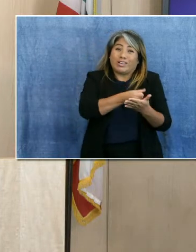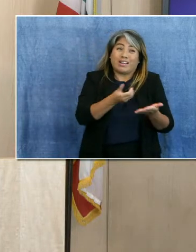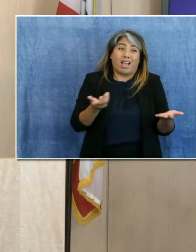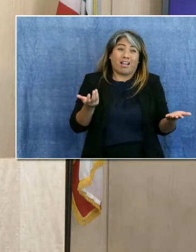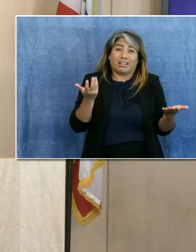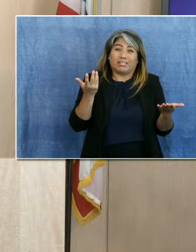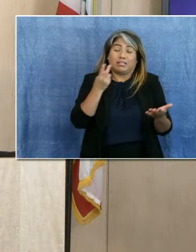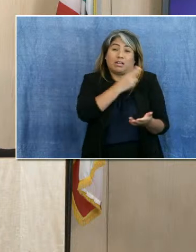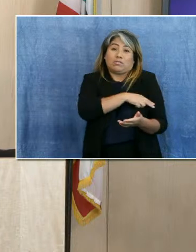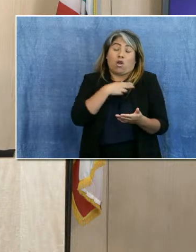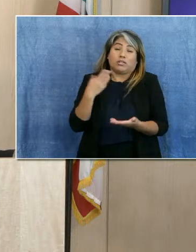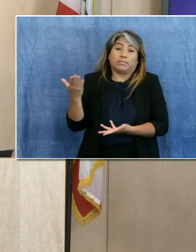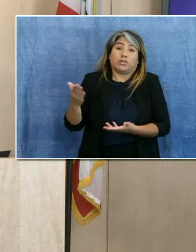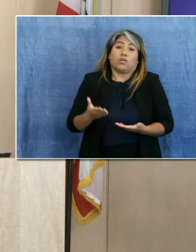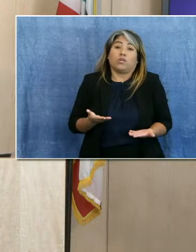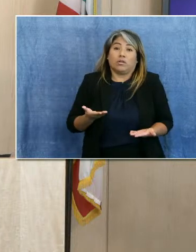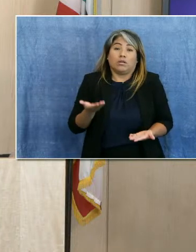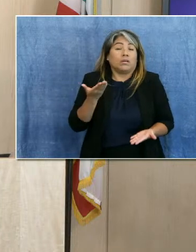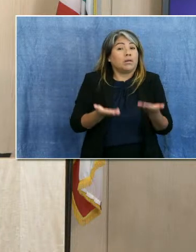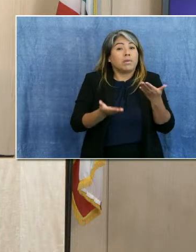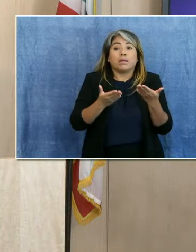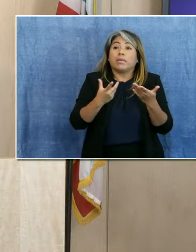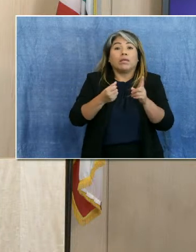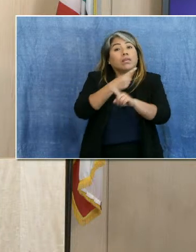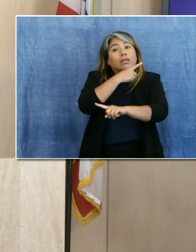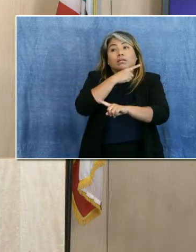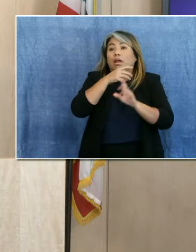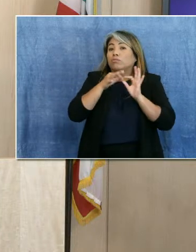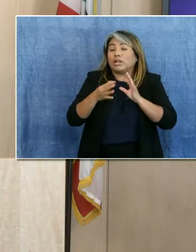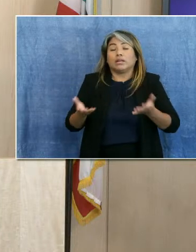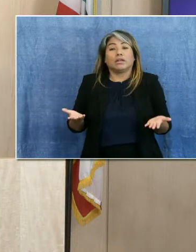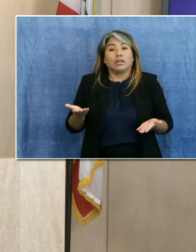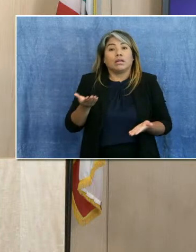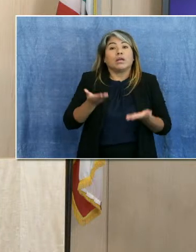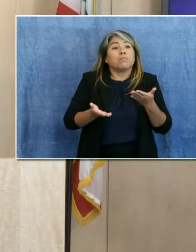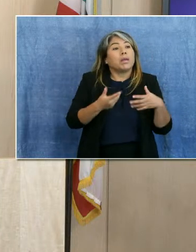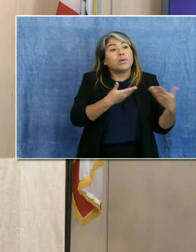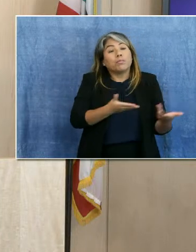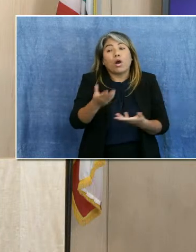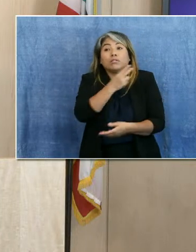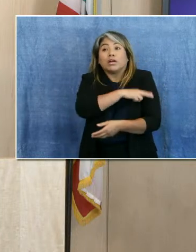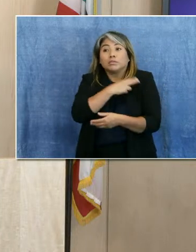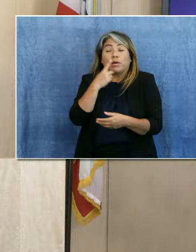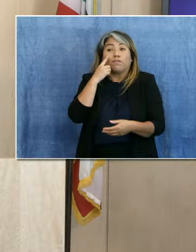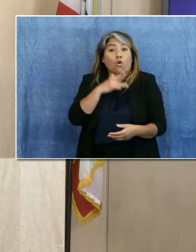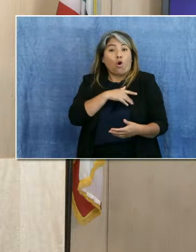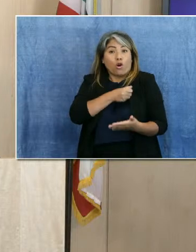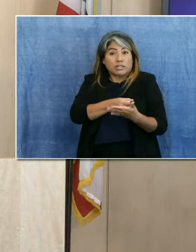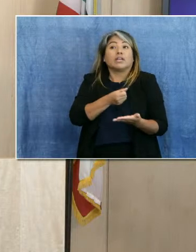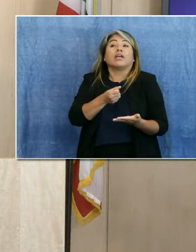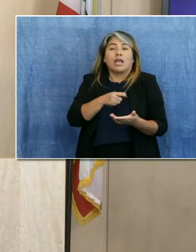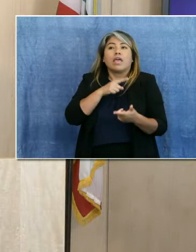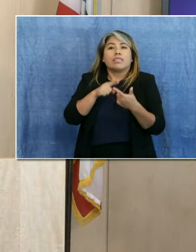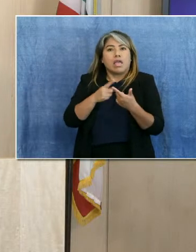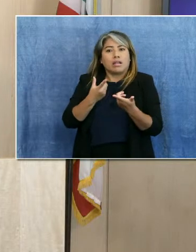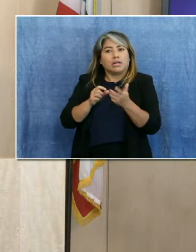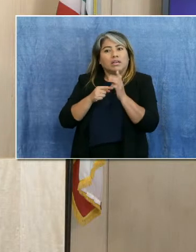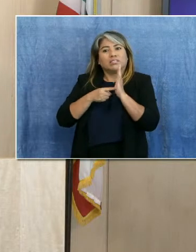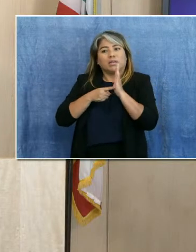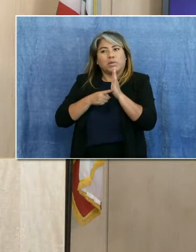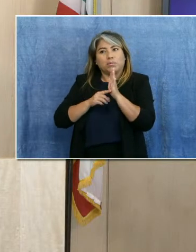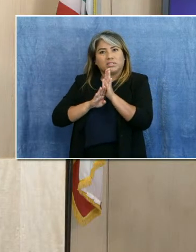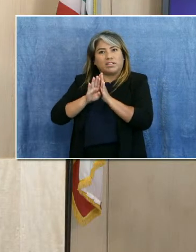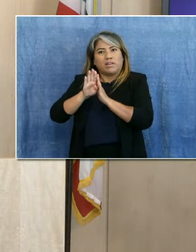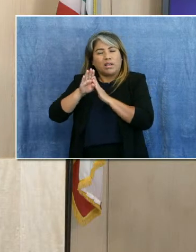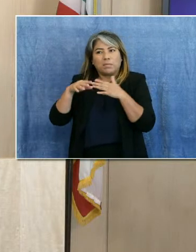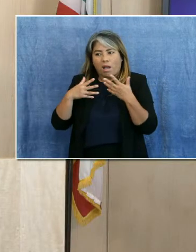the hospital that may not be related, or they might have been admitted for a heart attack. If they develop the symptoms and